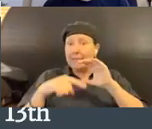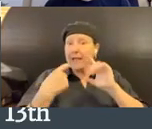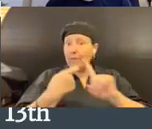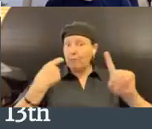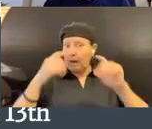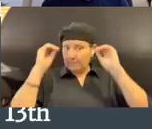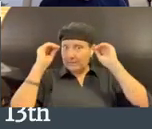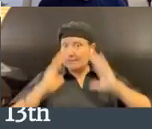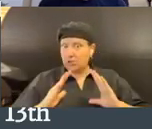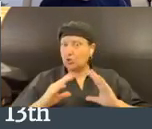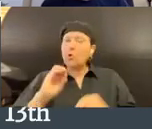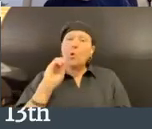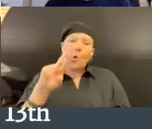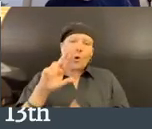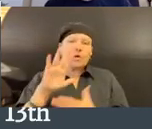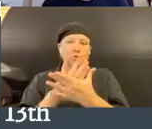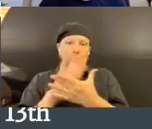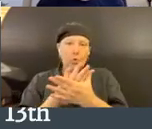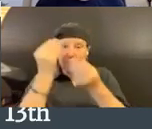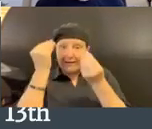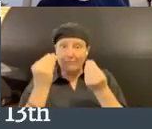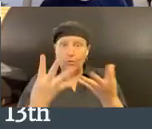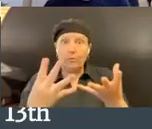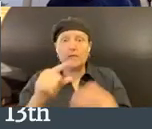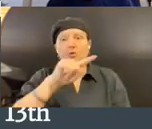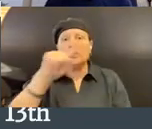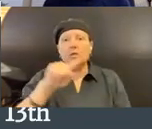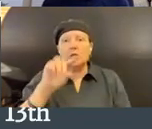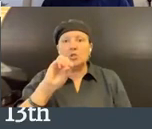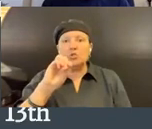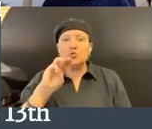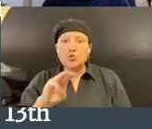from the school letting you know what the Zoom information is going to be, okay?